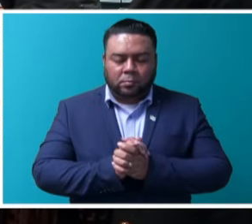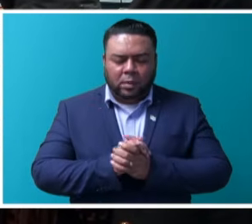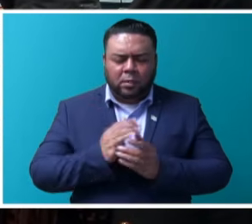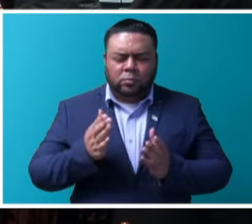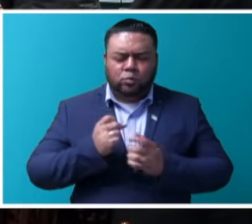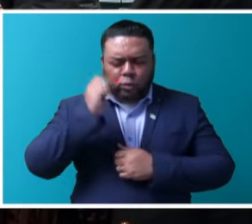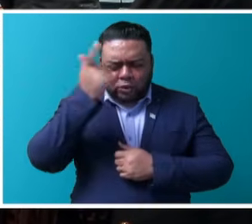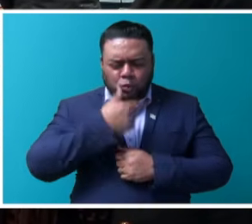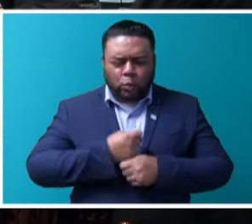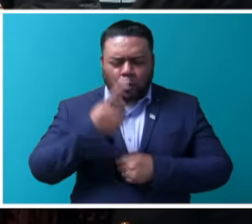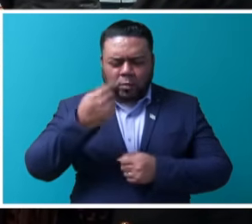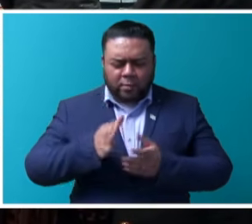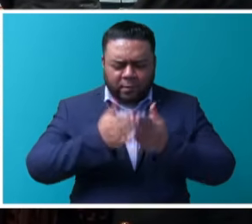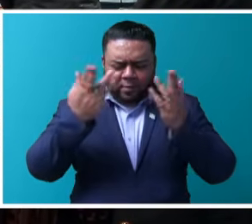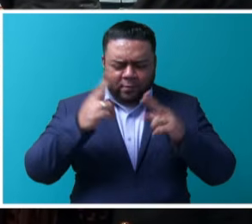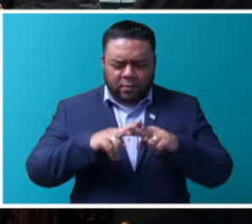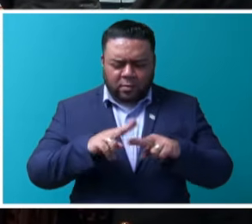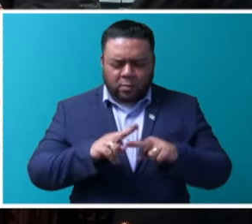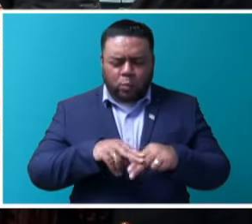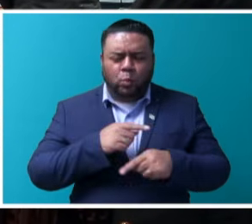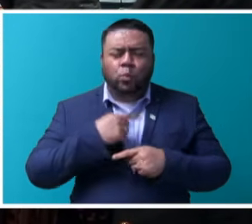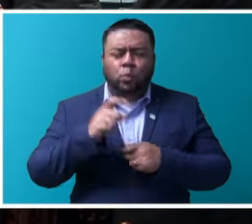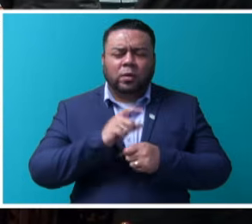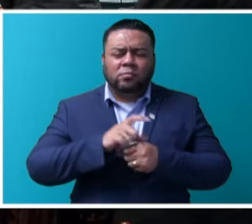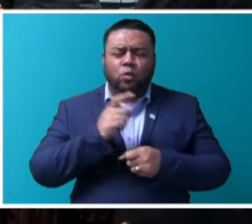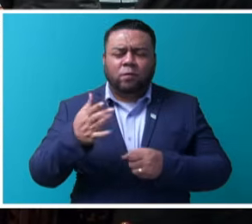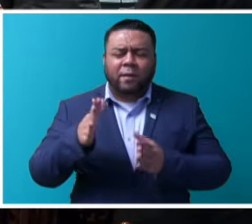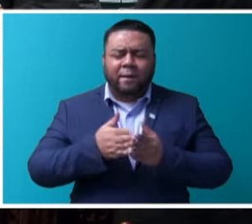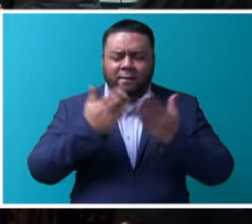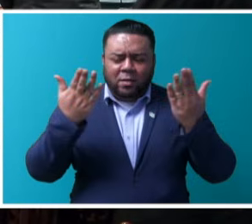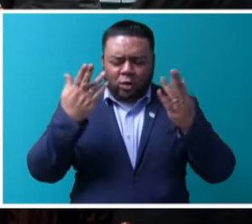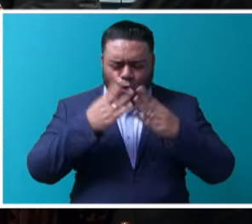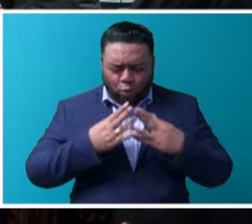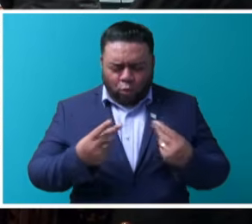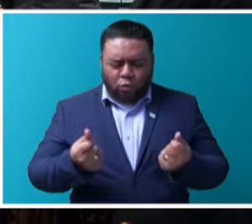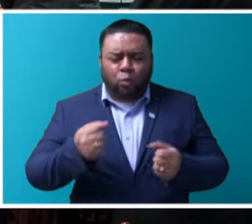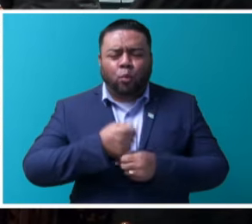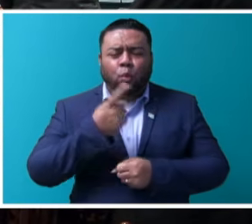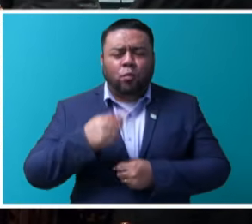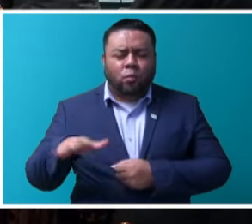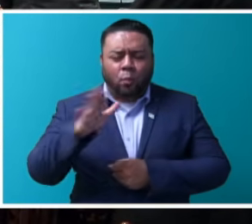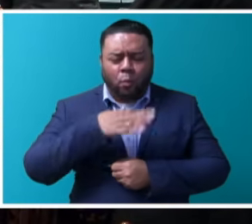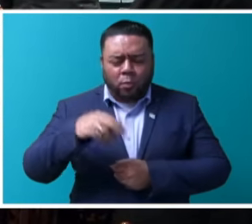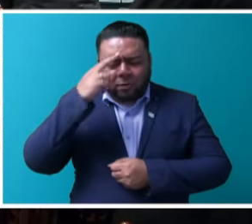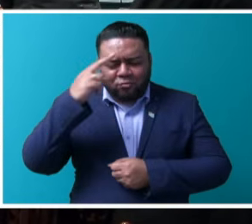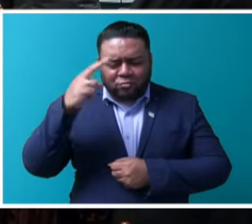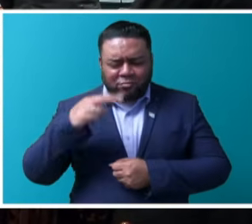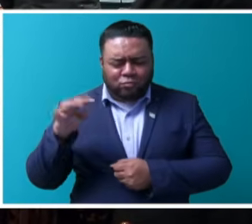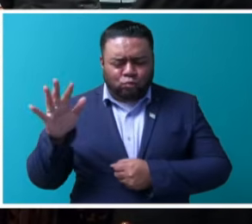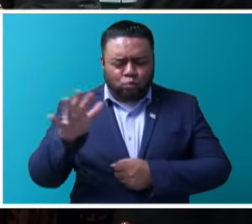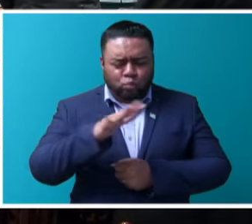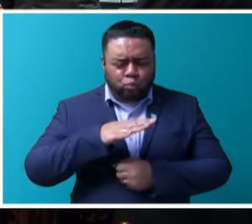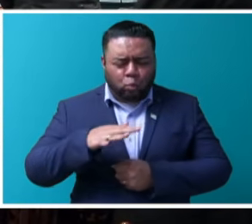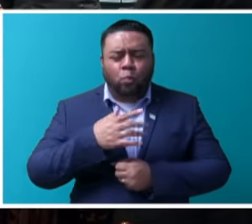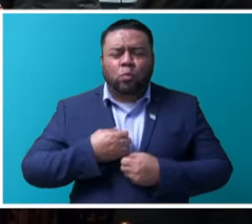Gracious God, our Heavenly Father, Creator of heaven and earth, God of all nations, we give thanks